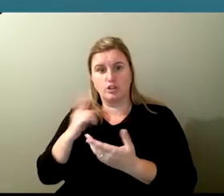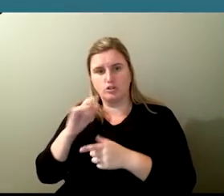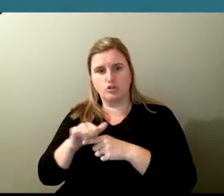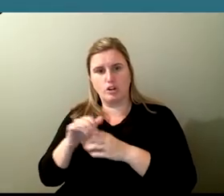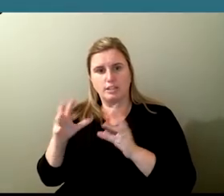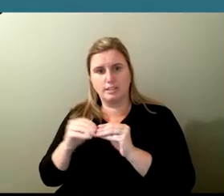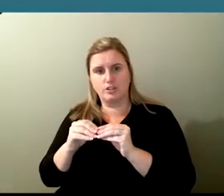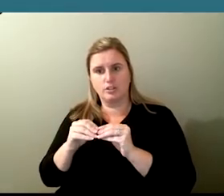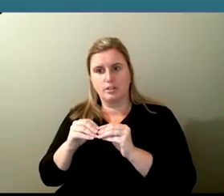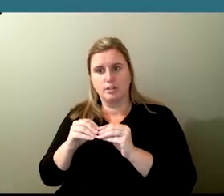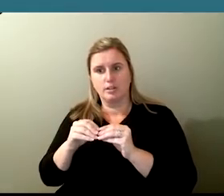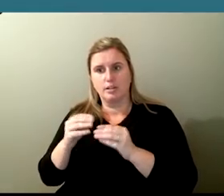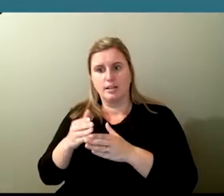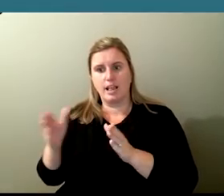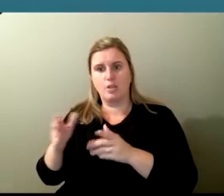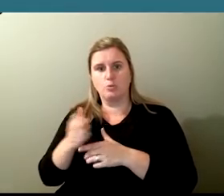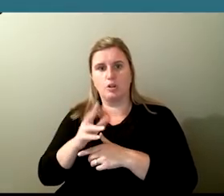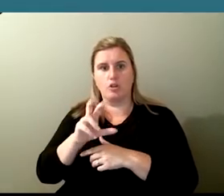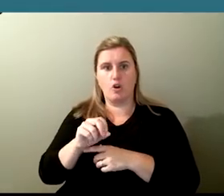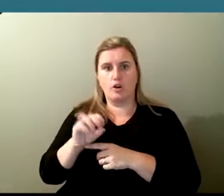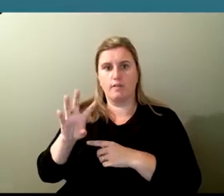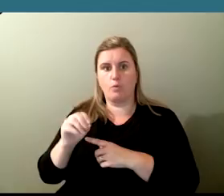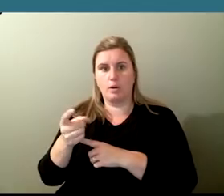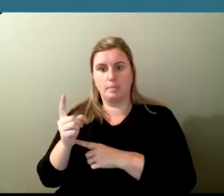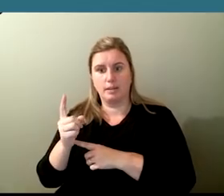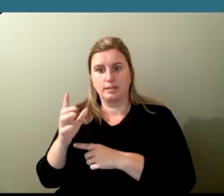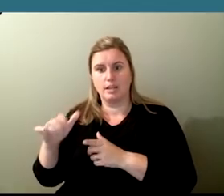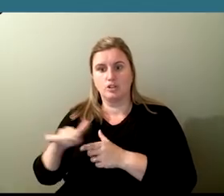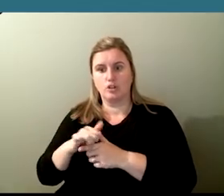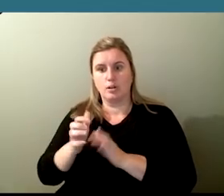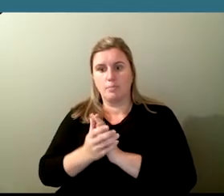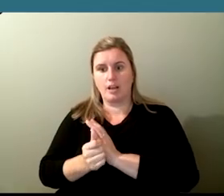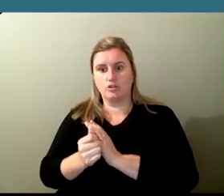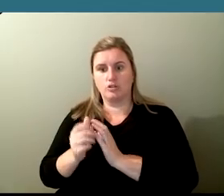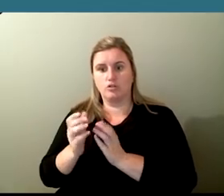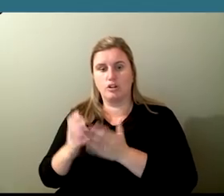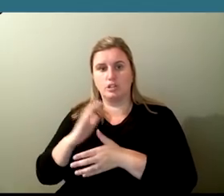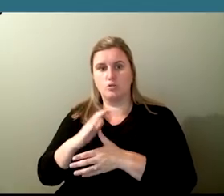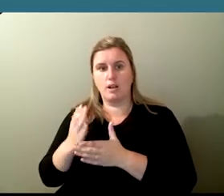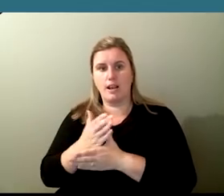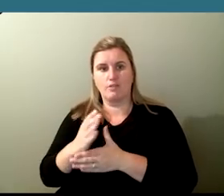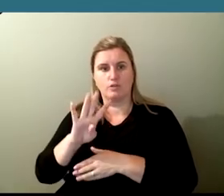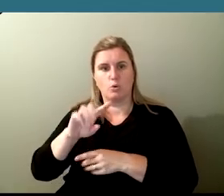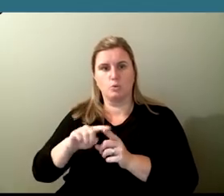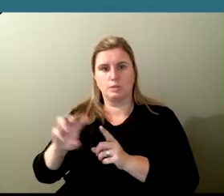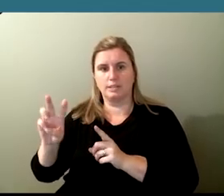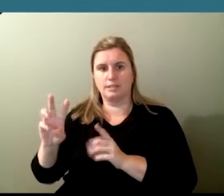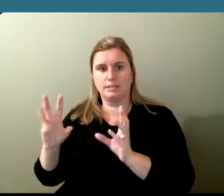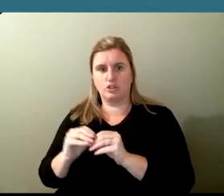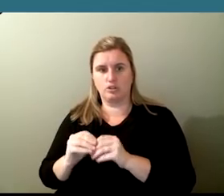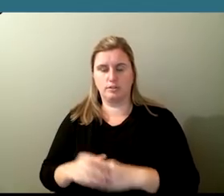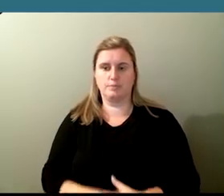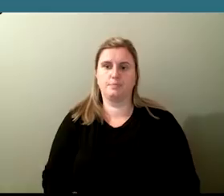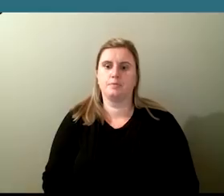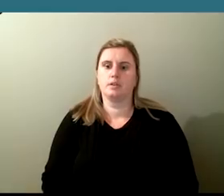sessions length was between 30 and 40 minutes, and training mastery criteria will average 4 to 6 sessions.